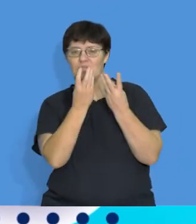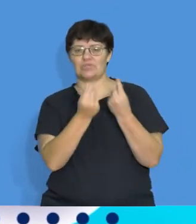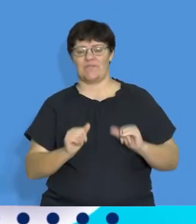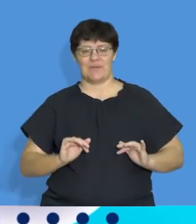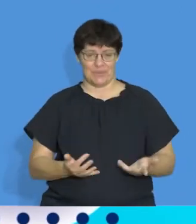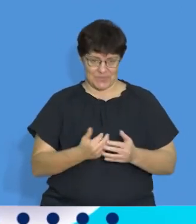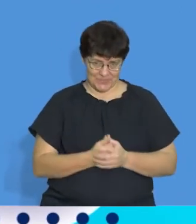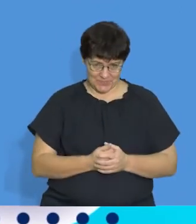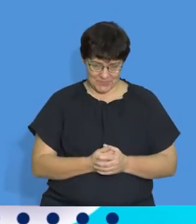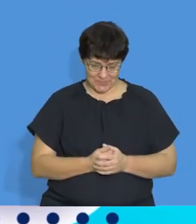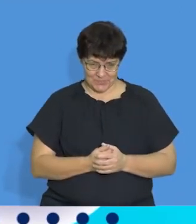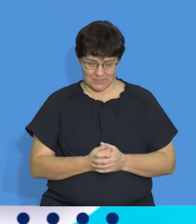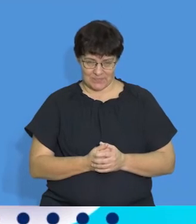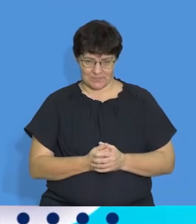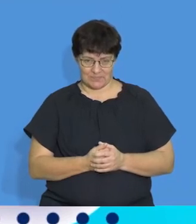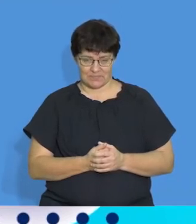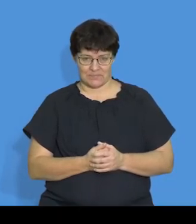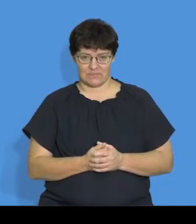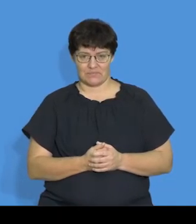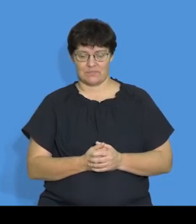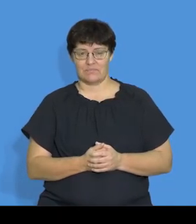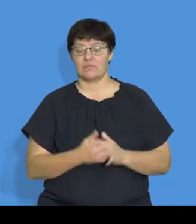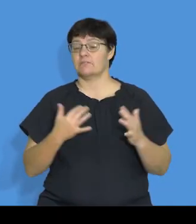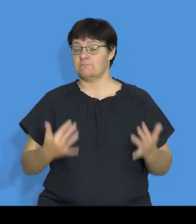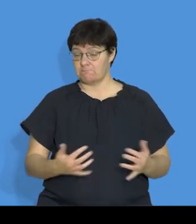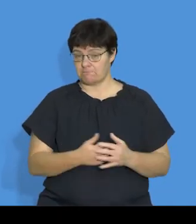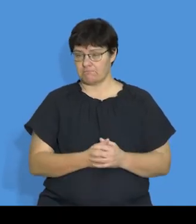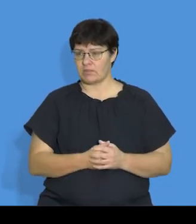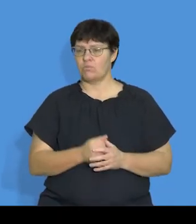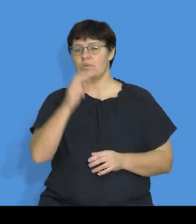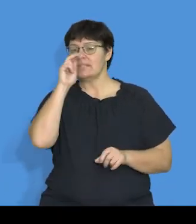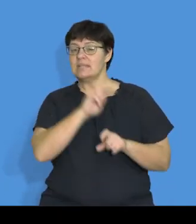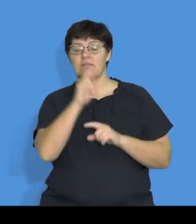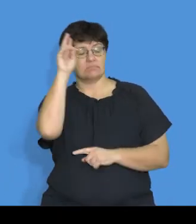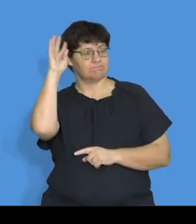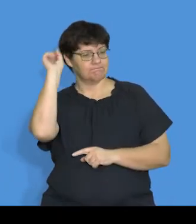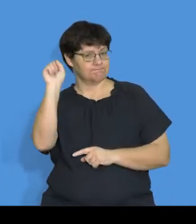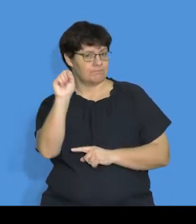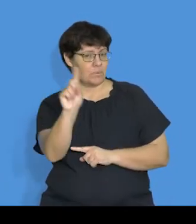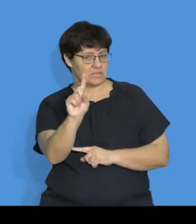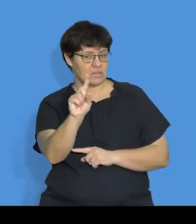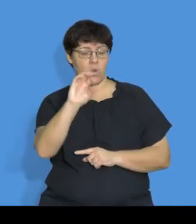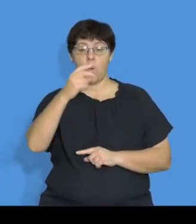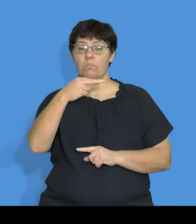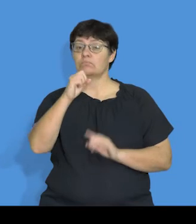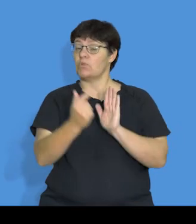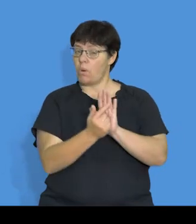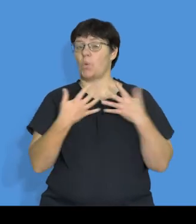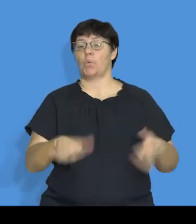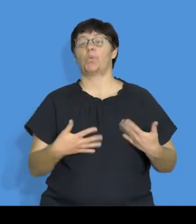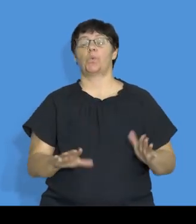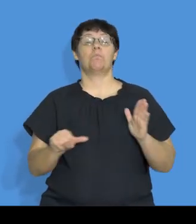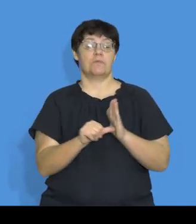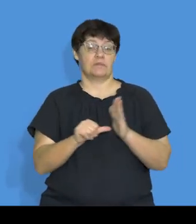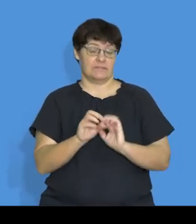as circuit problems are concerned, right? So we also need to remind ourselves that the Ohm's law becomes very, very important,